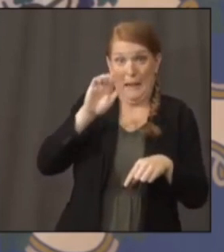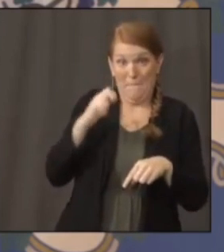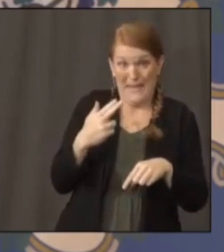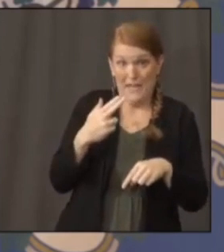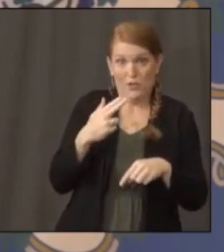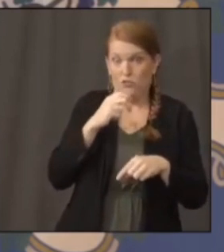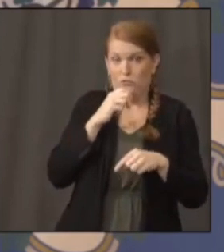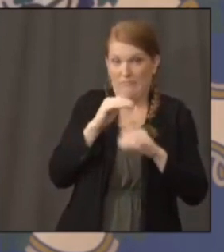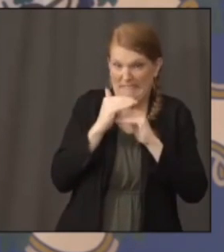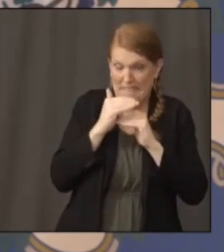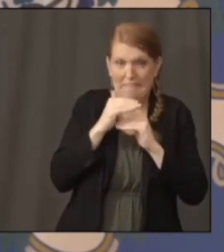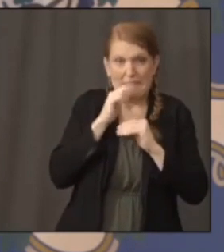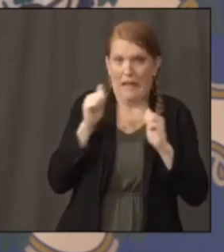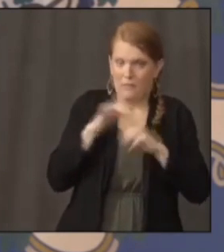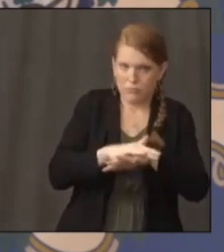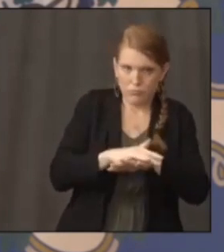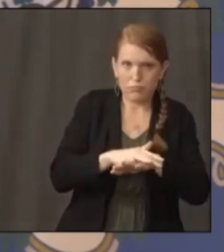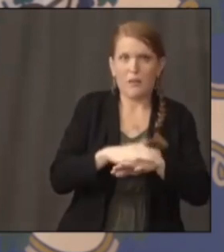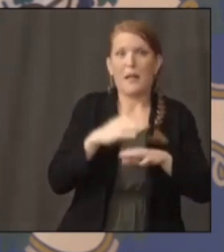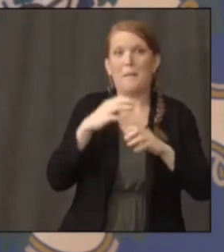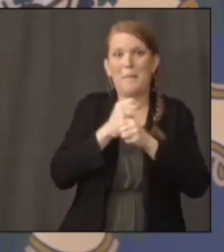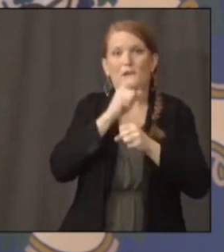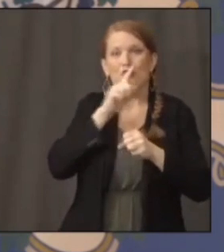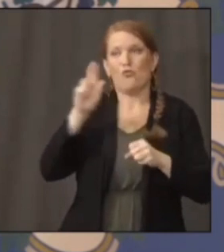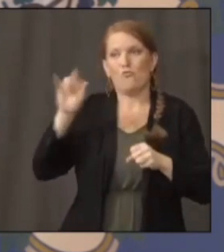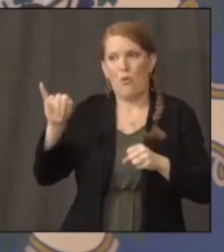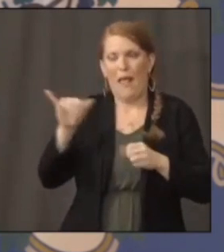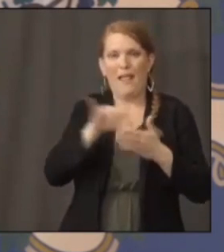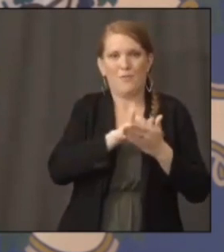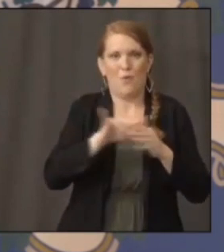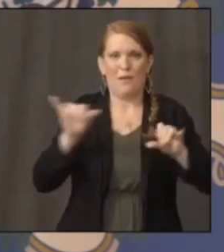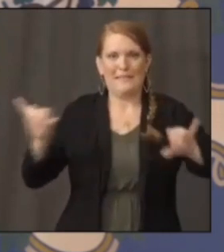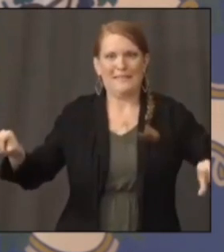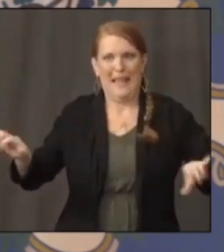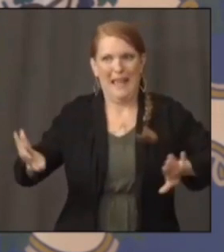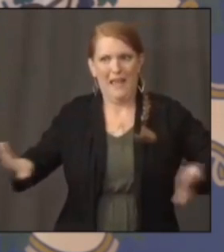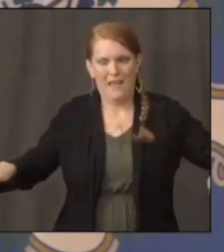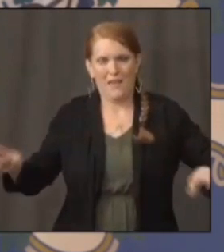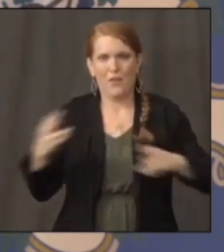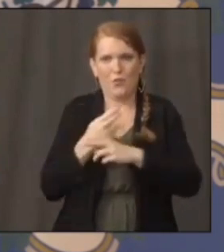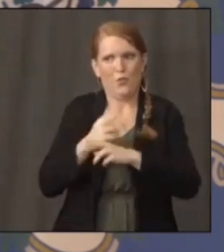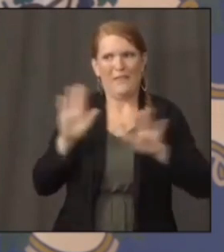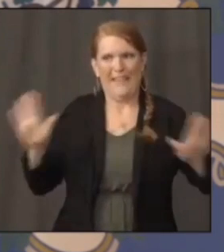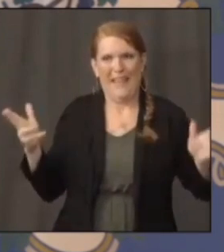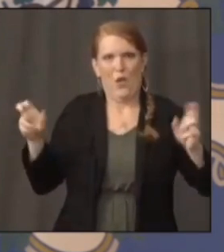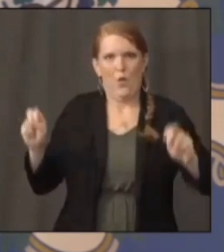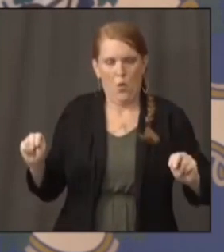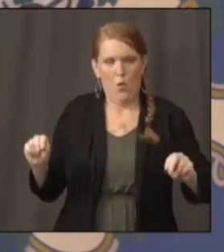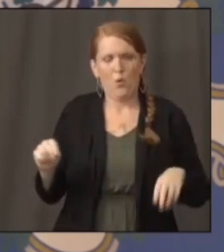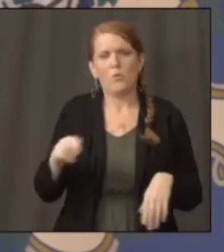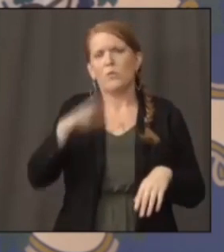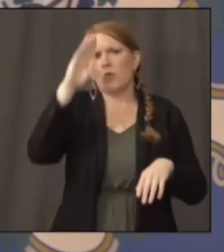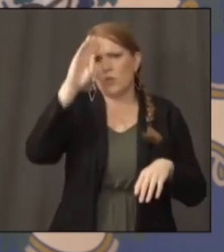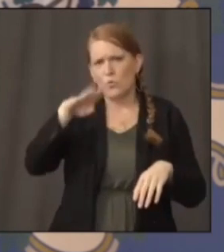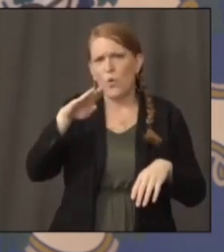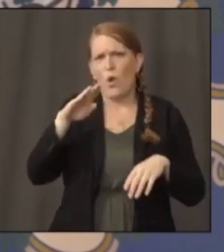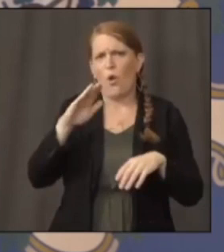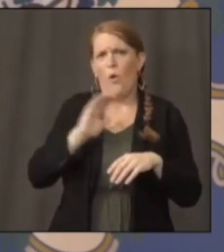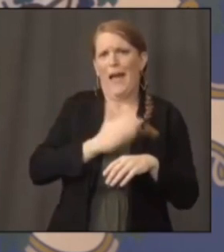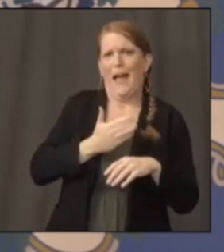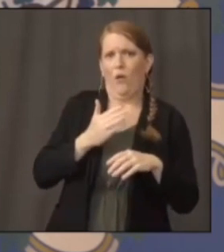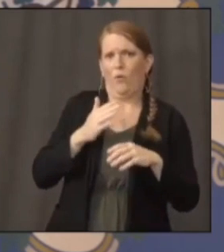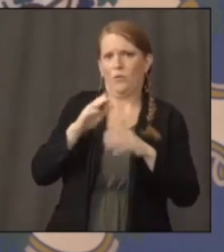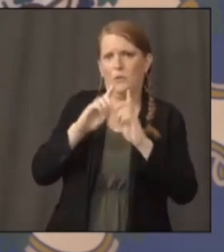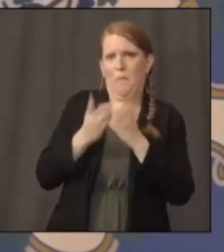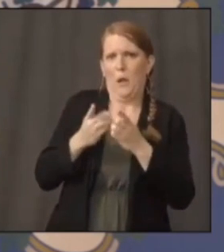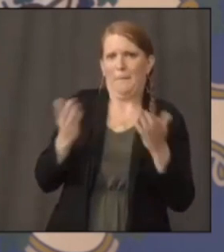appropriate way to do it. So as you know, Katie Dykes has limited parking at a lot of our beaches just so we can maintain a little bit of